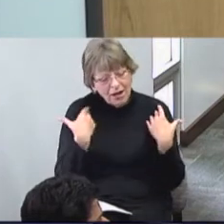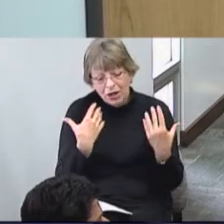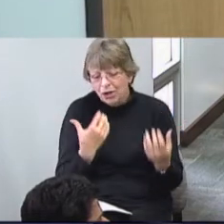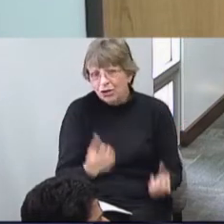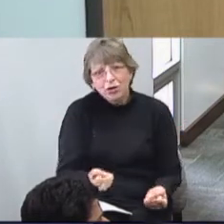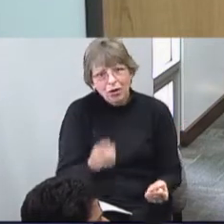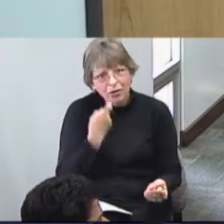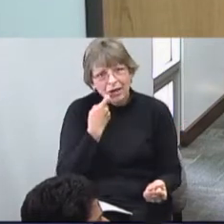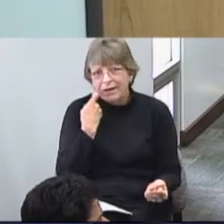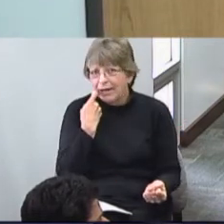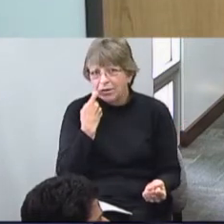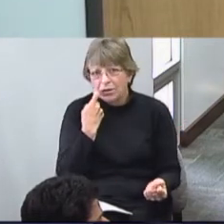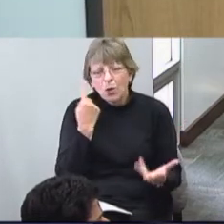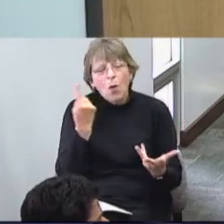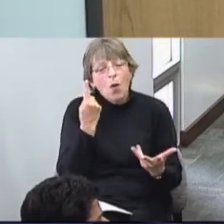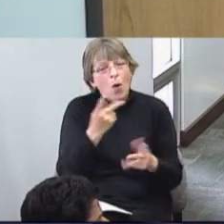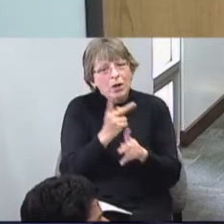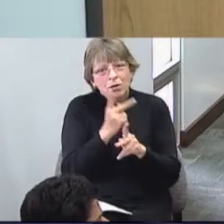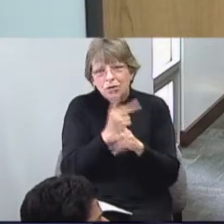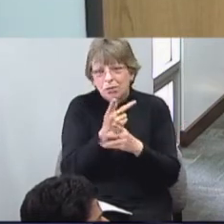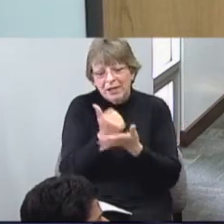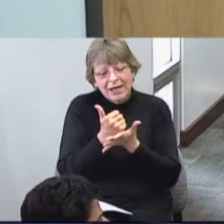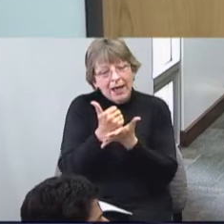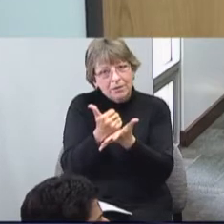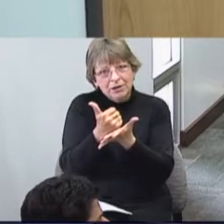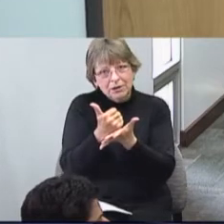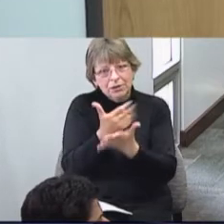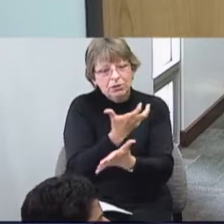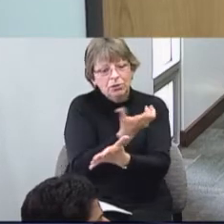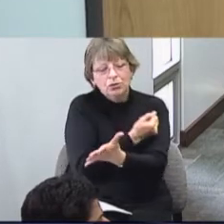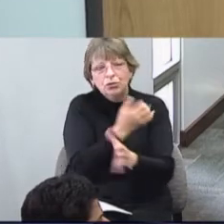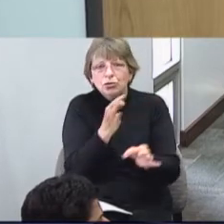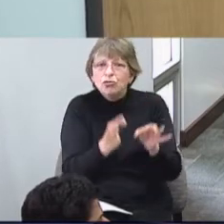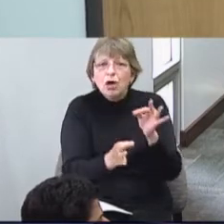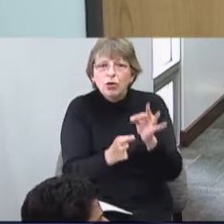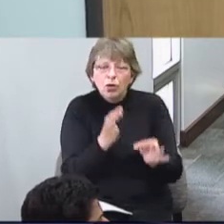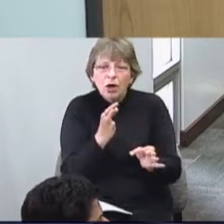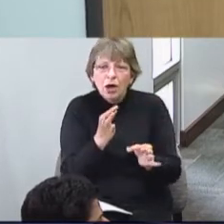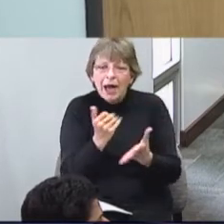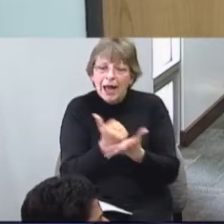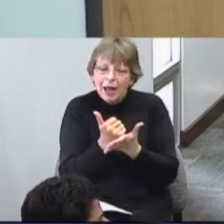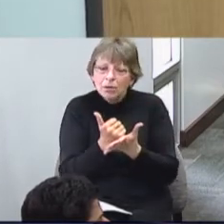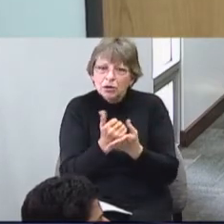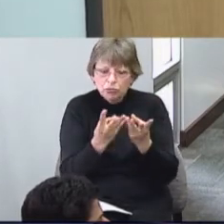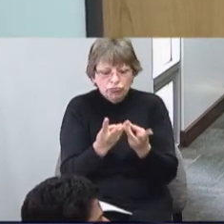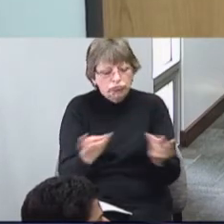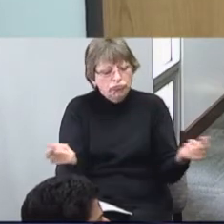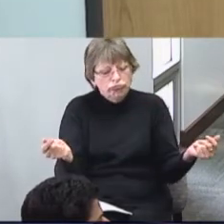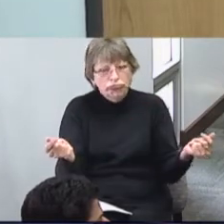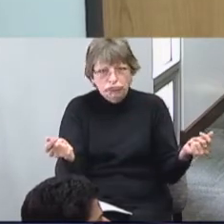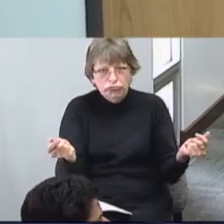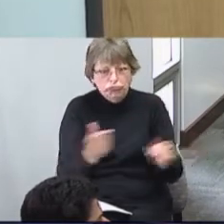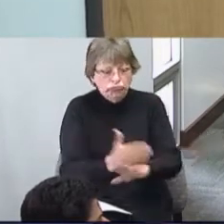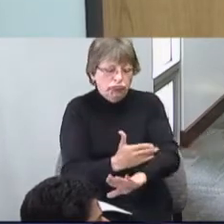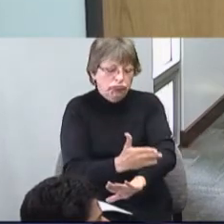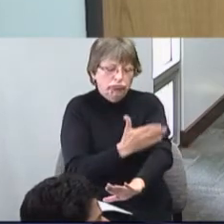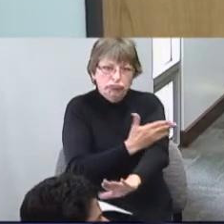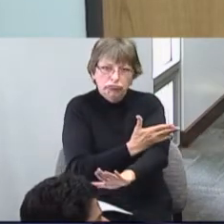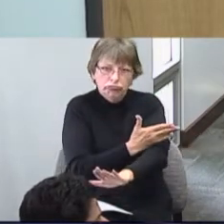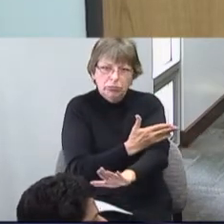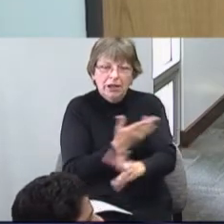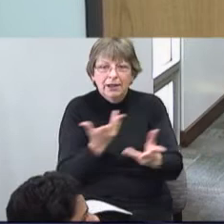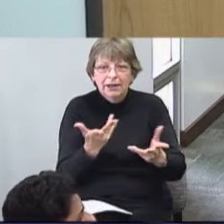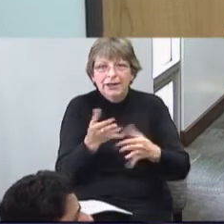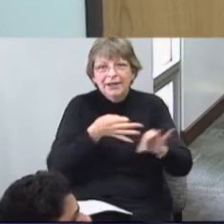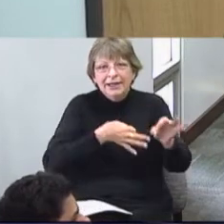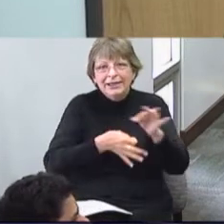treatment does. And so drug courts help to facilitate the rehabilitation process rather